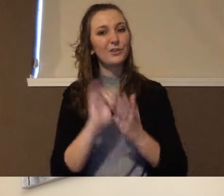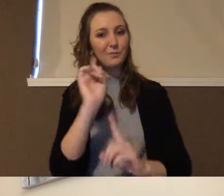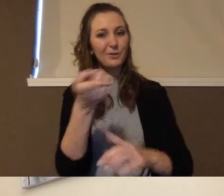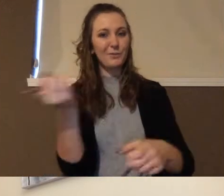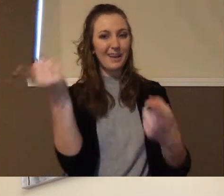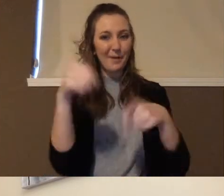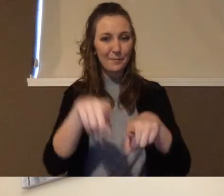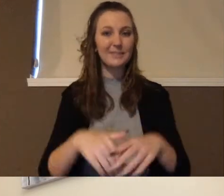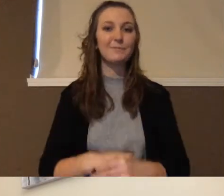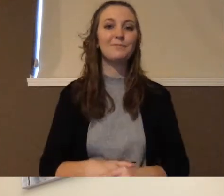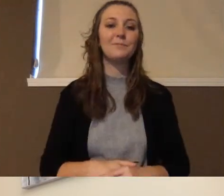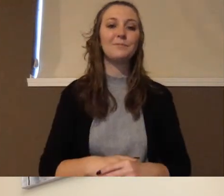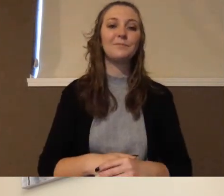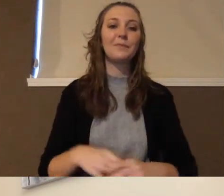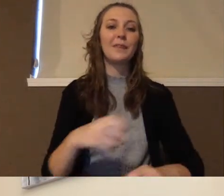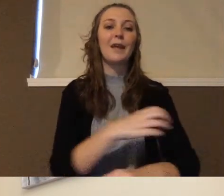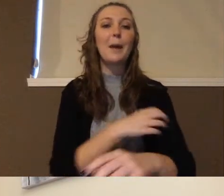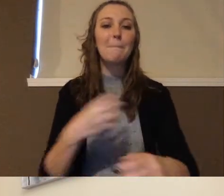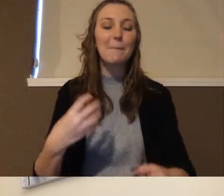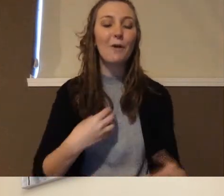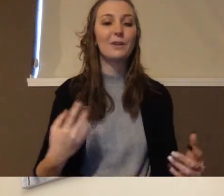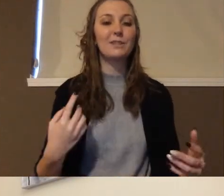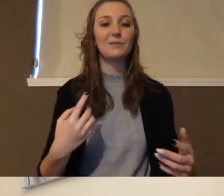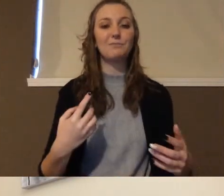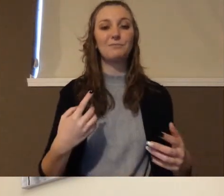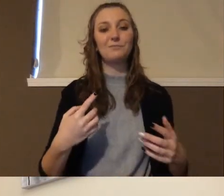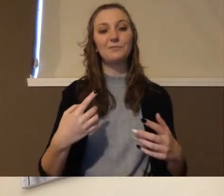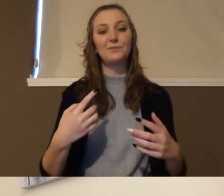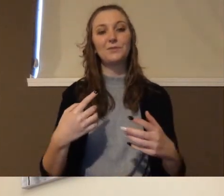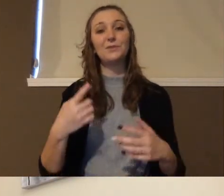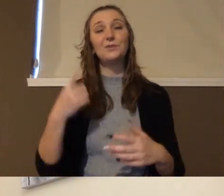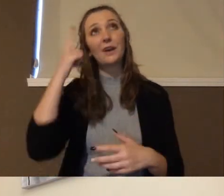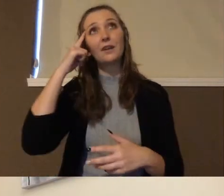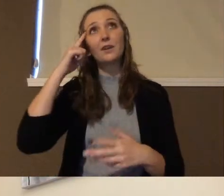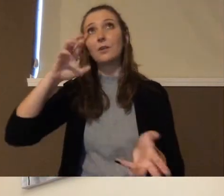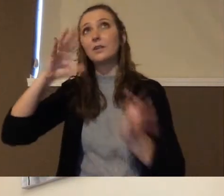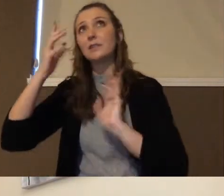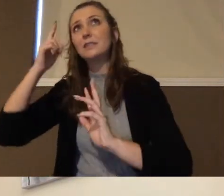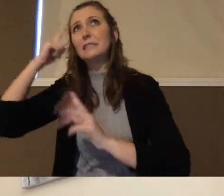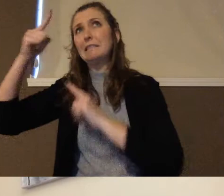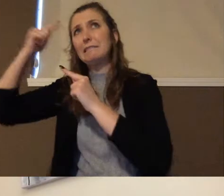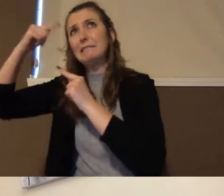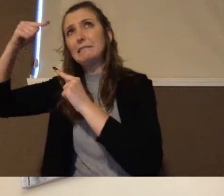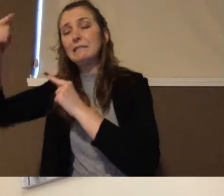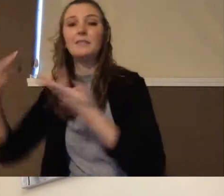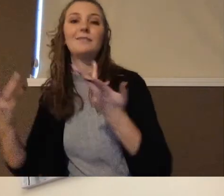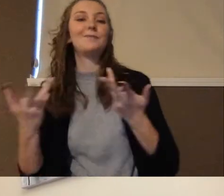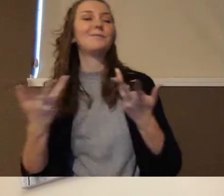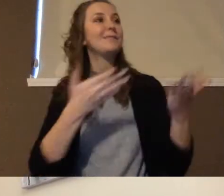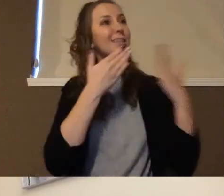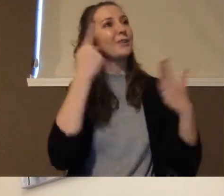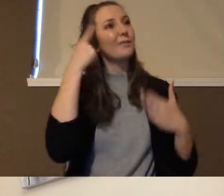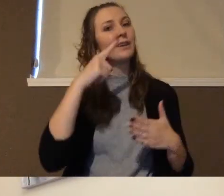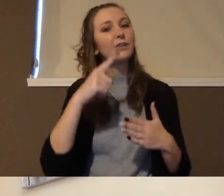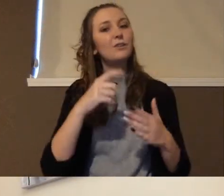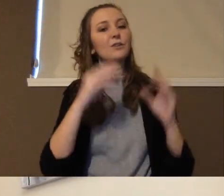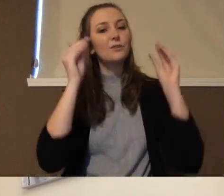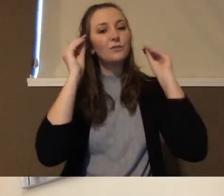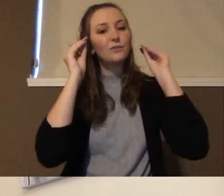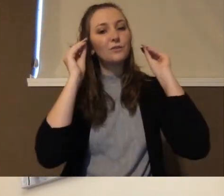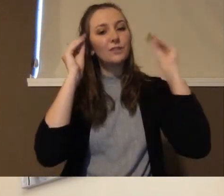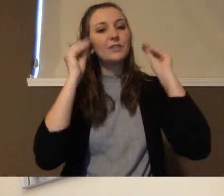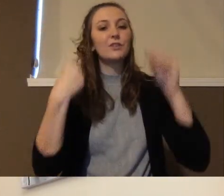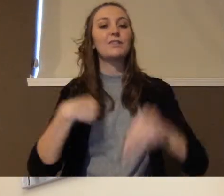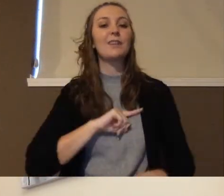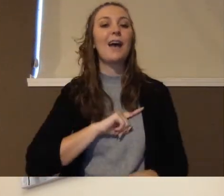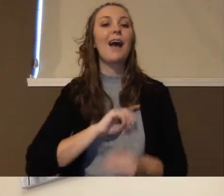despair, cynicism, and catastrophic thinking, training us to thank you for the opportunities we have to work for justice and healing, and trusting